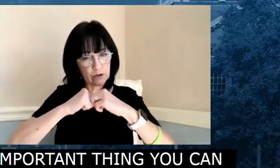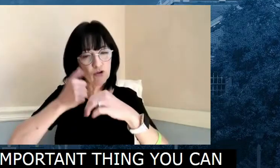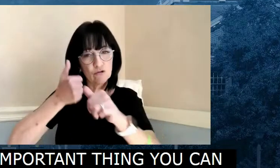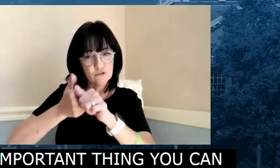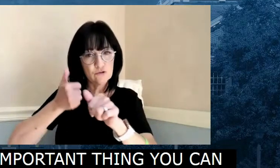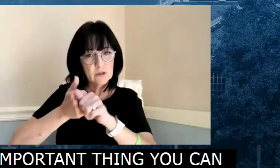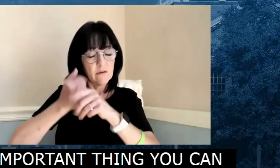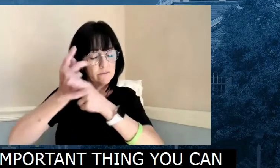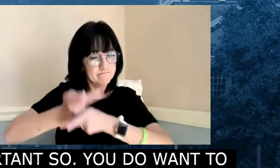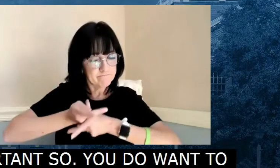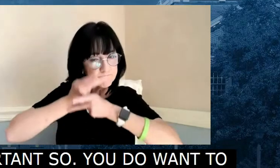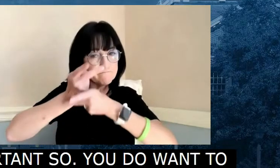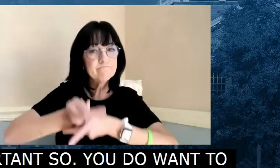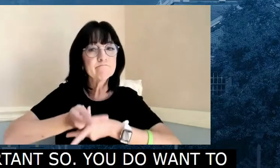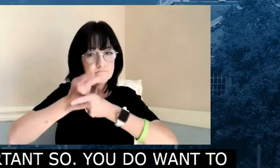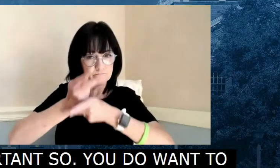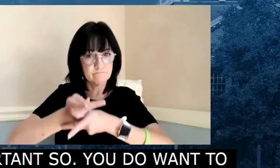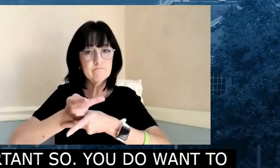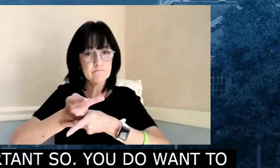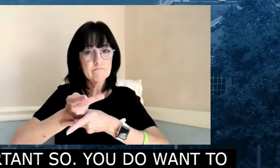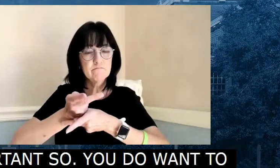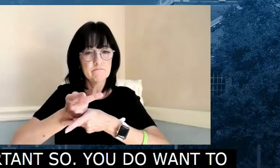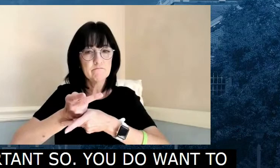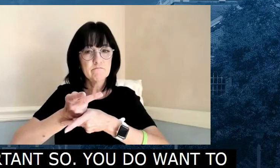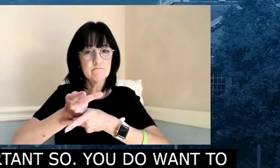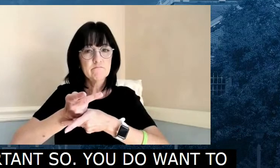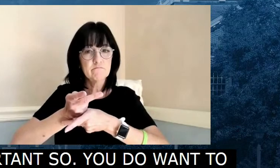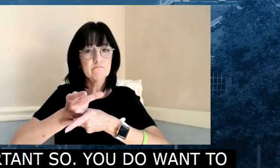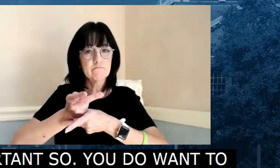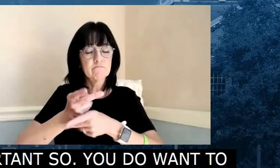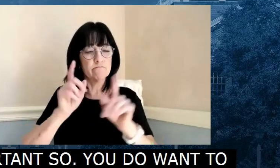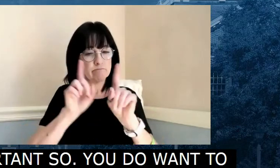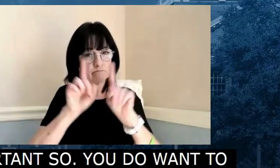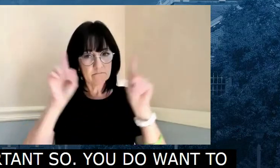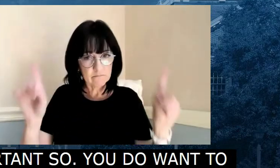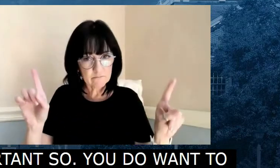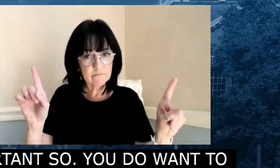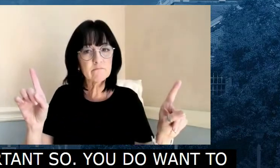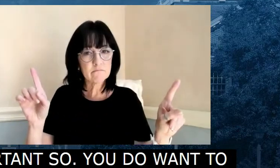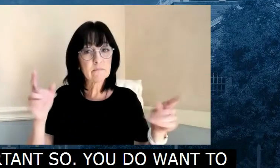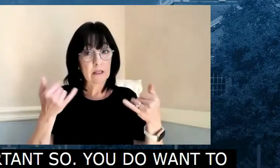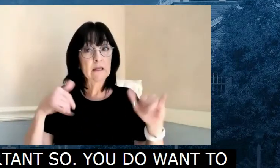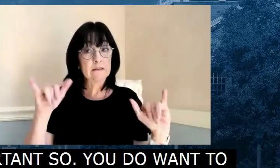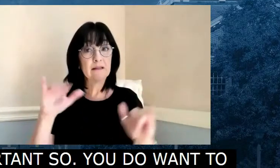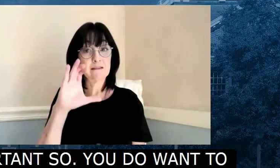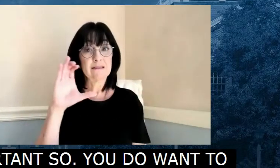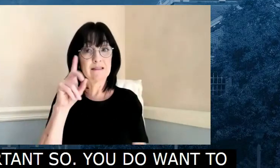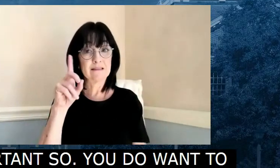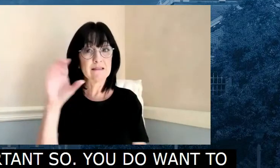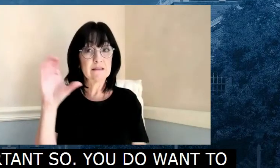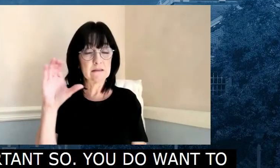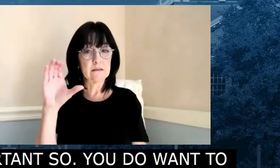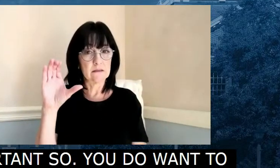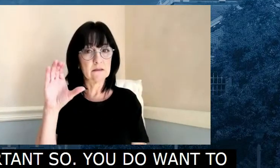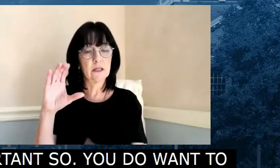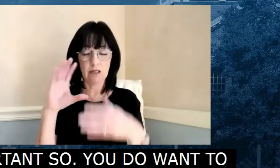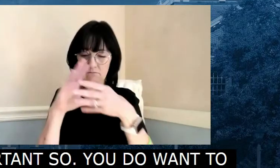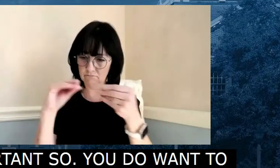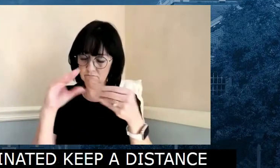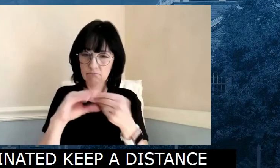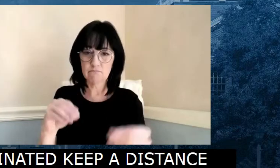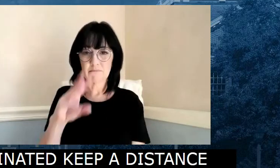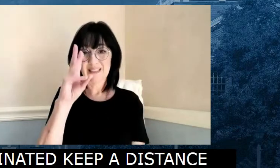to, if you're not fully vaccinated, keep a distance. And still the CDC says, 6 feet is the